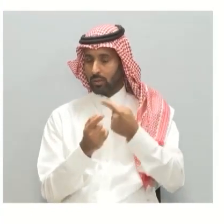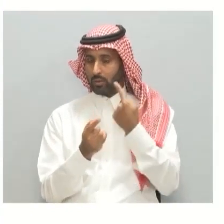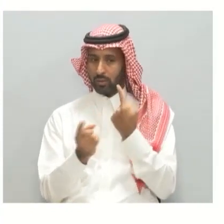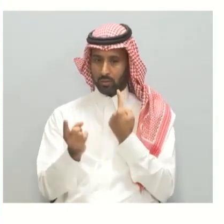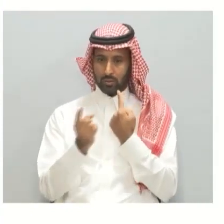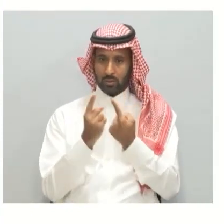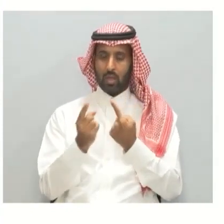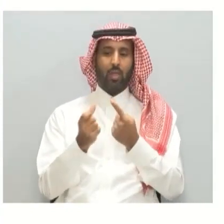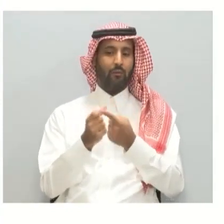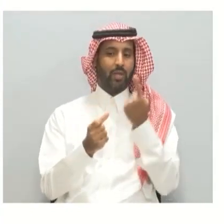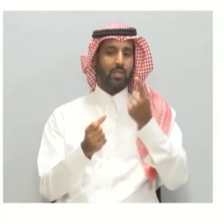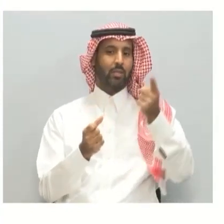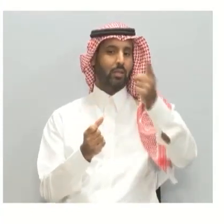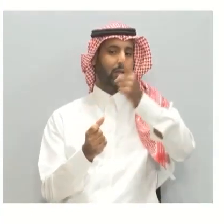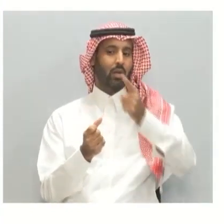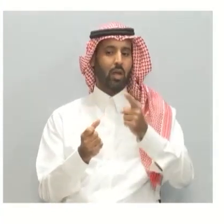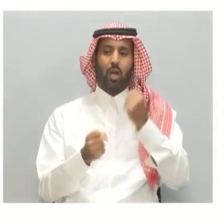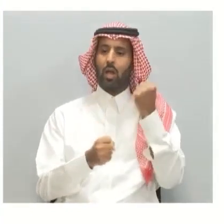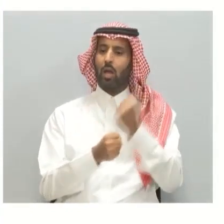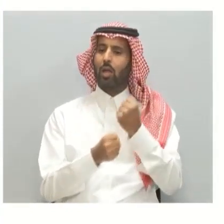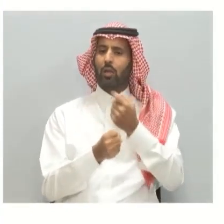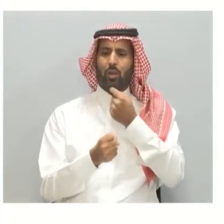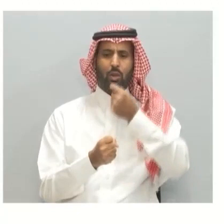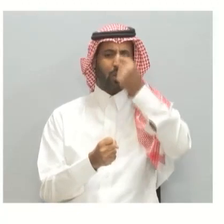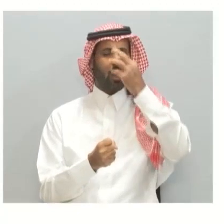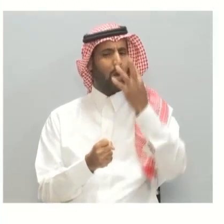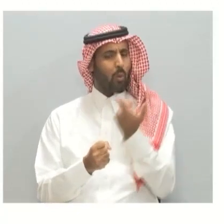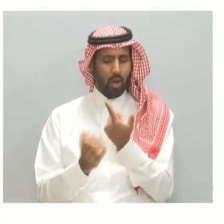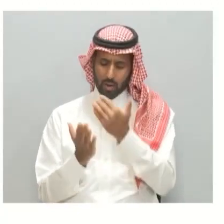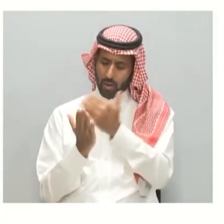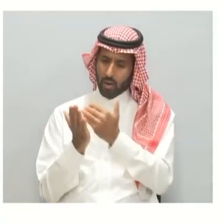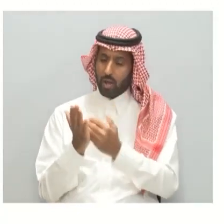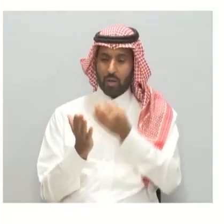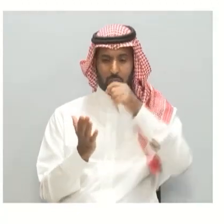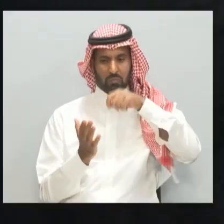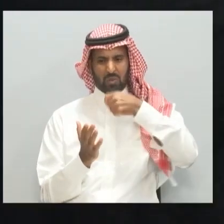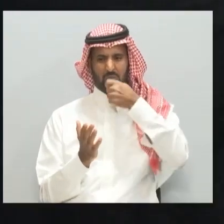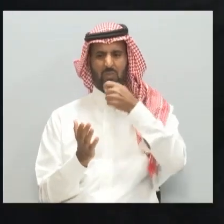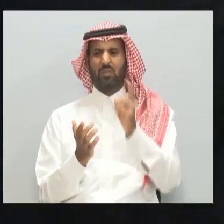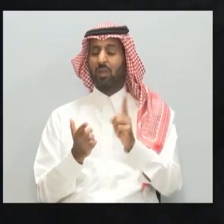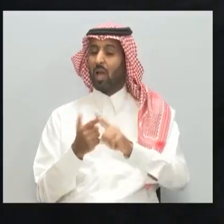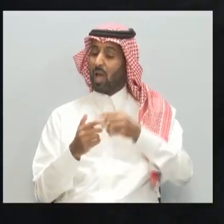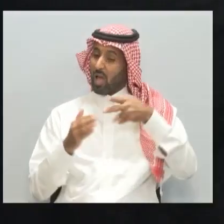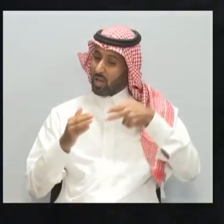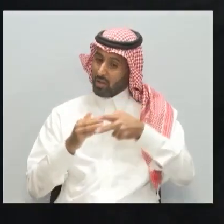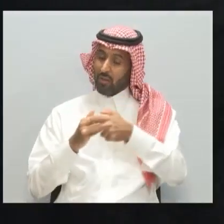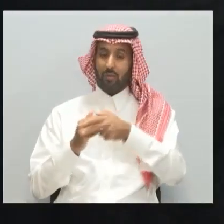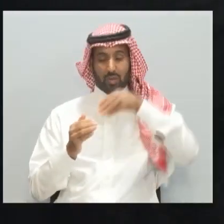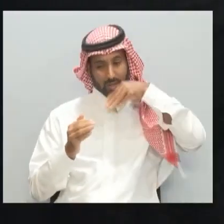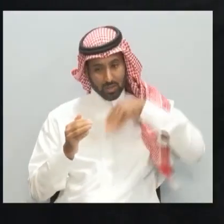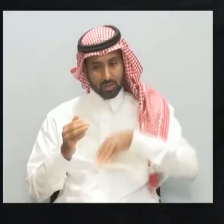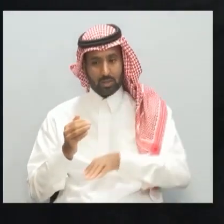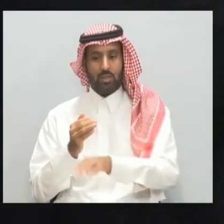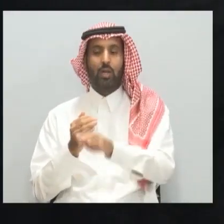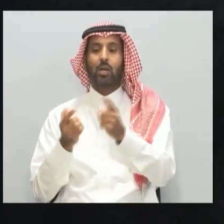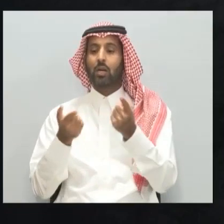Of course, the first question here, the jobs described in the reading, the flavorist and the pedicurist for the elephants,